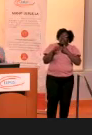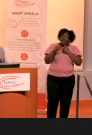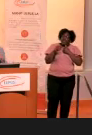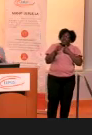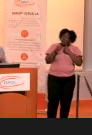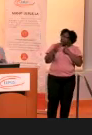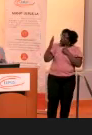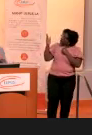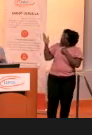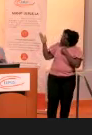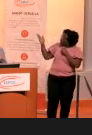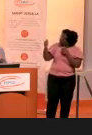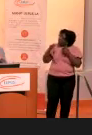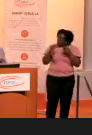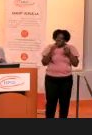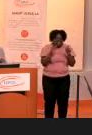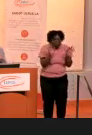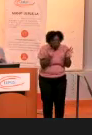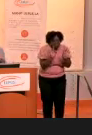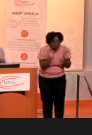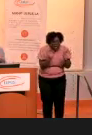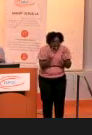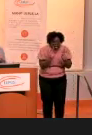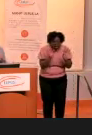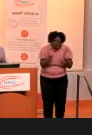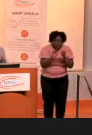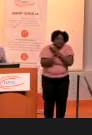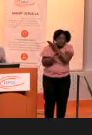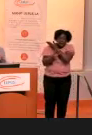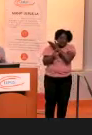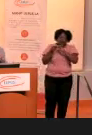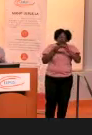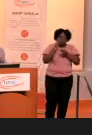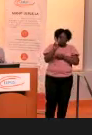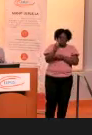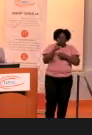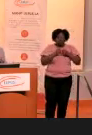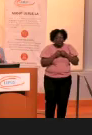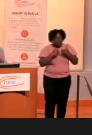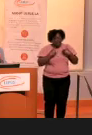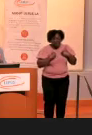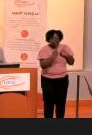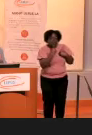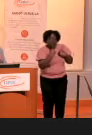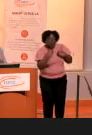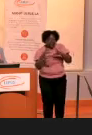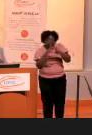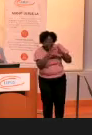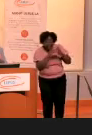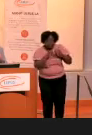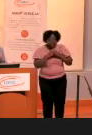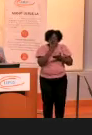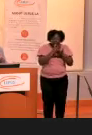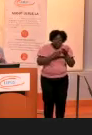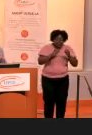again, this is a milder form of lupus nephritis. There can be some red cells, a little bit of